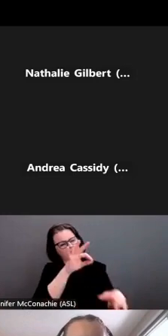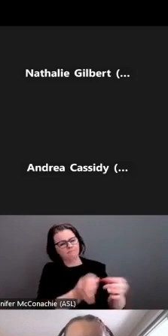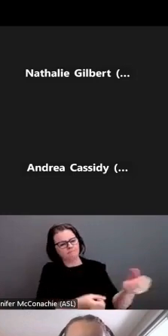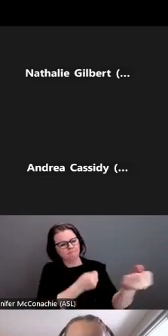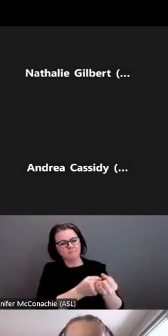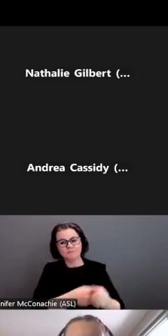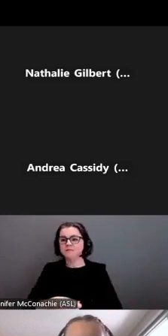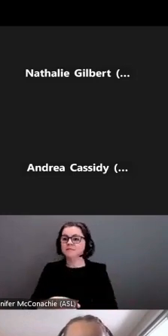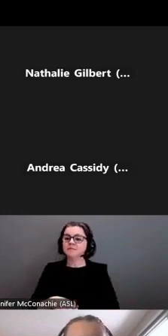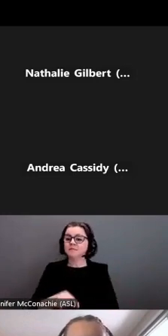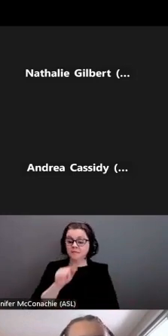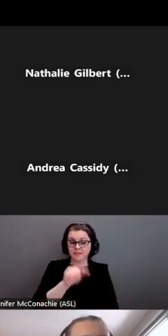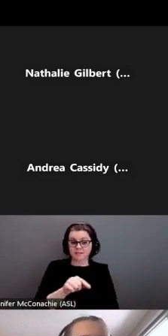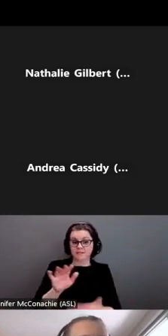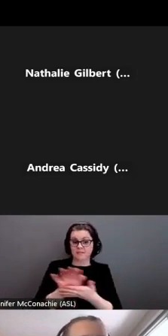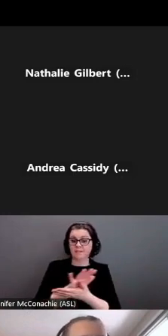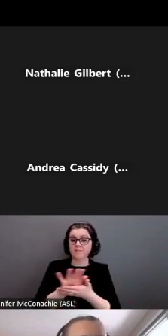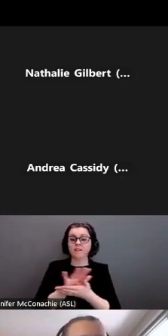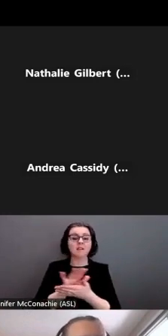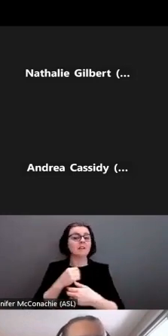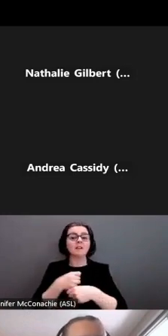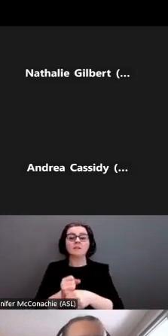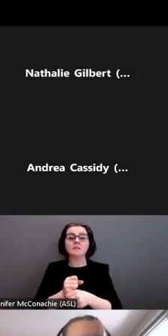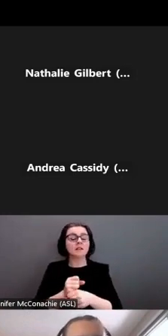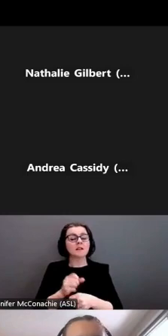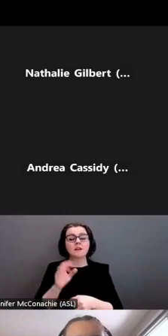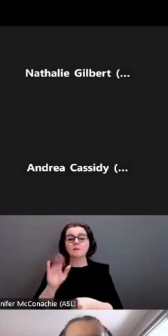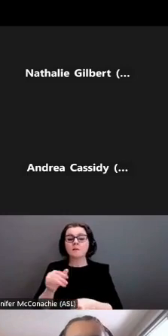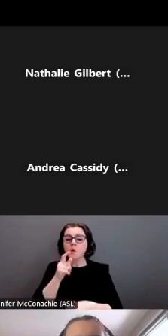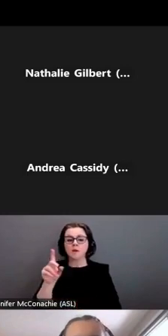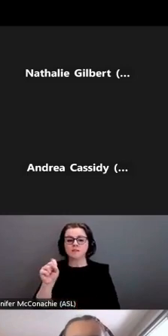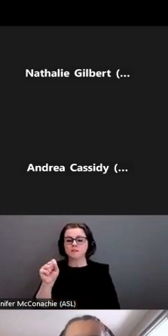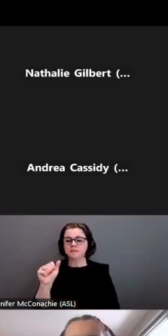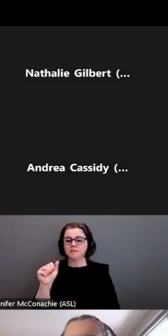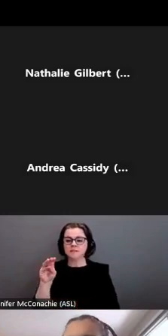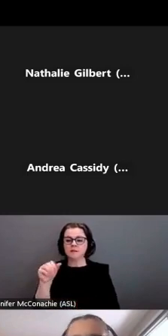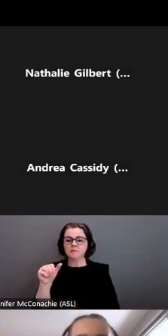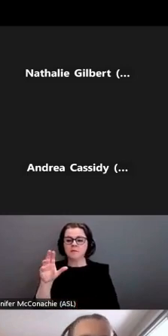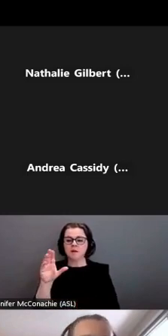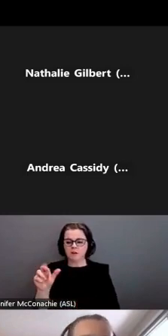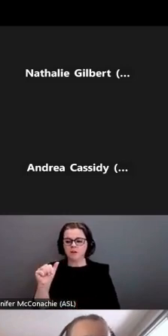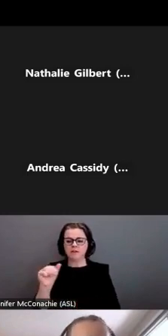This video was produced by the Samara Center for Democracy in partnership with Elections Canada.